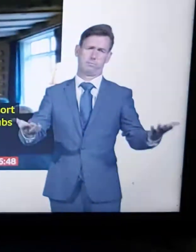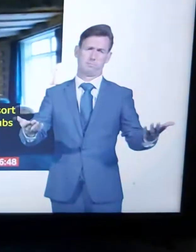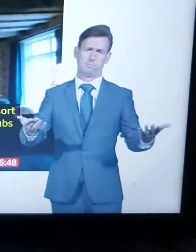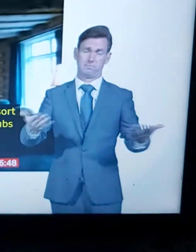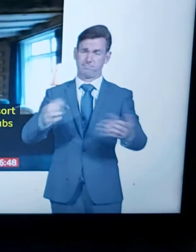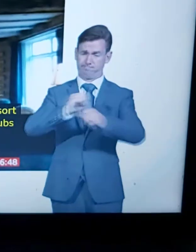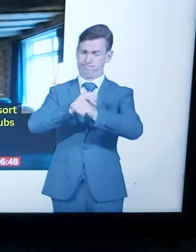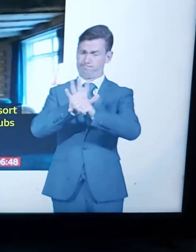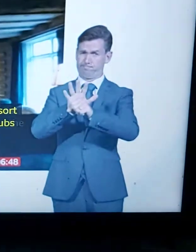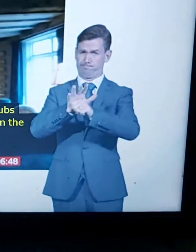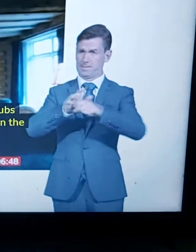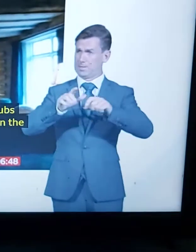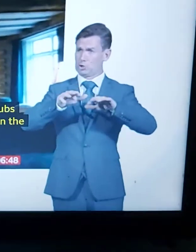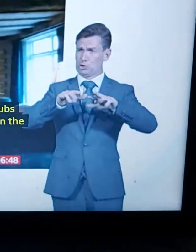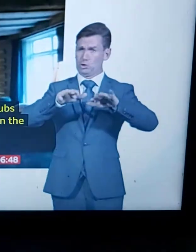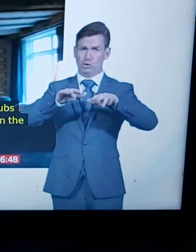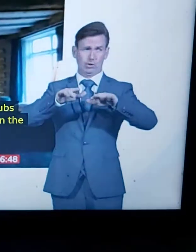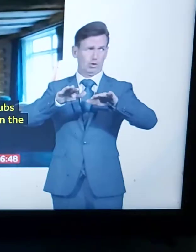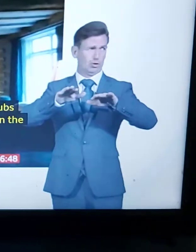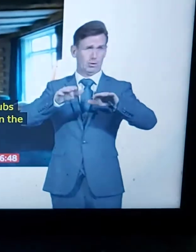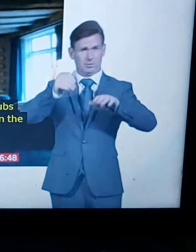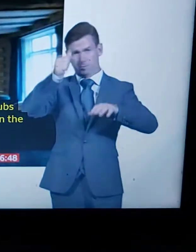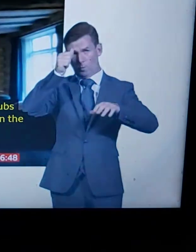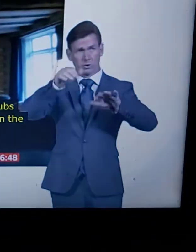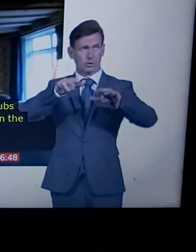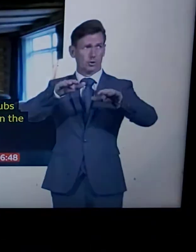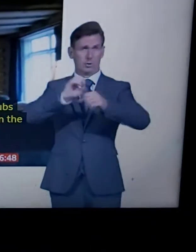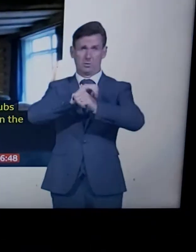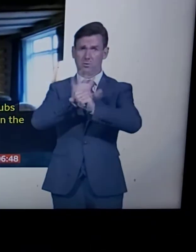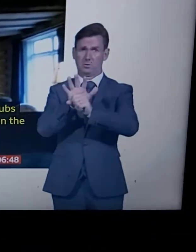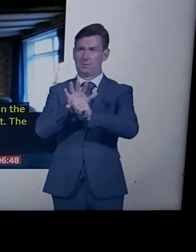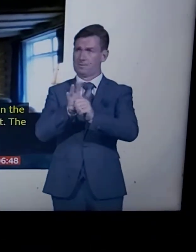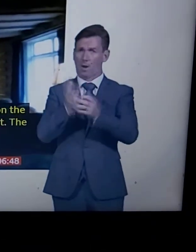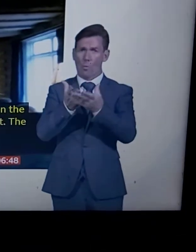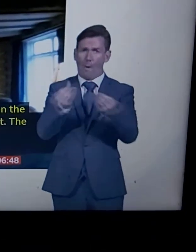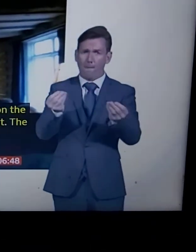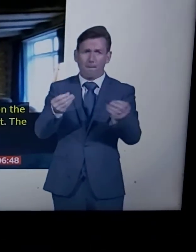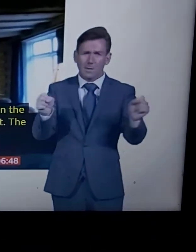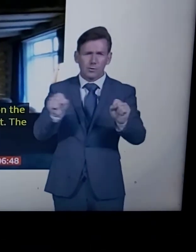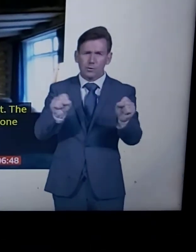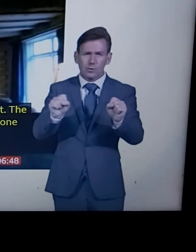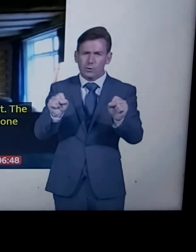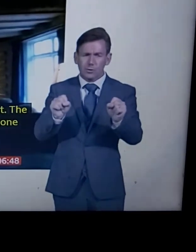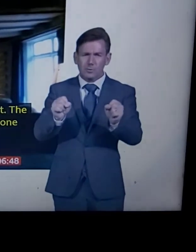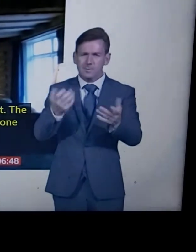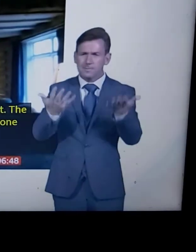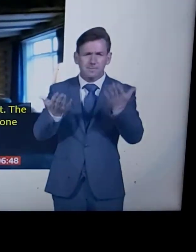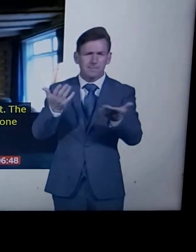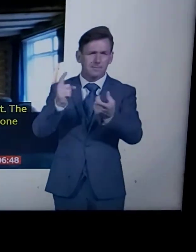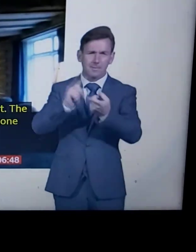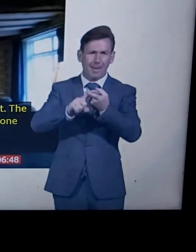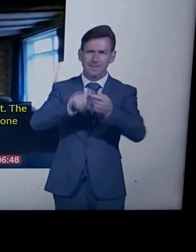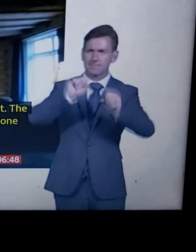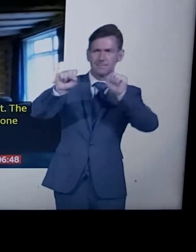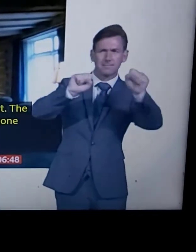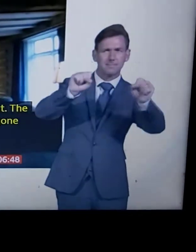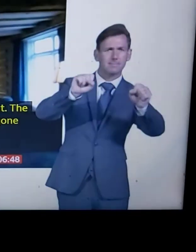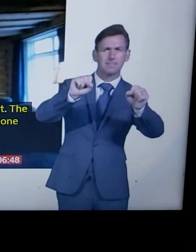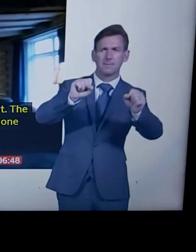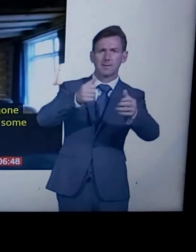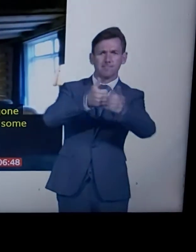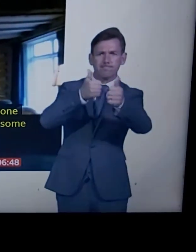yet. So it's bound to happen at some stage. And it's just really how the industry and how individual operators respond when this happens. And it sounds to me as